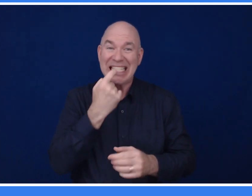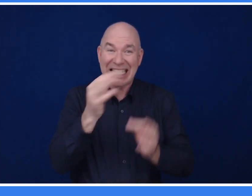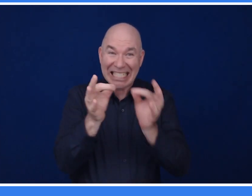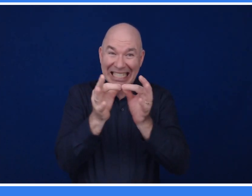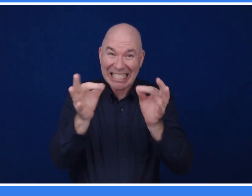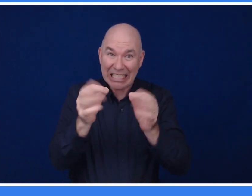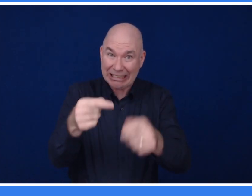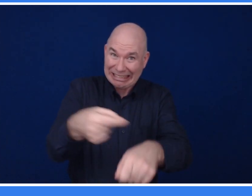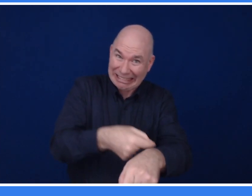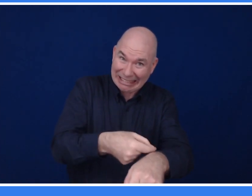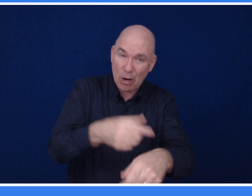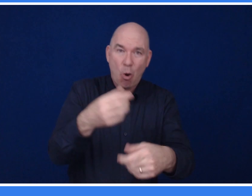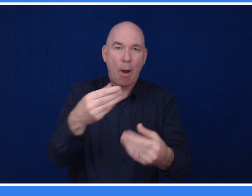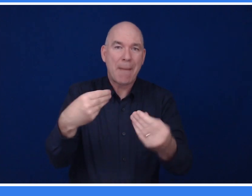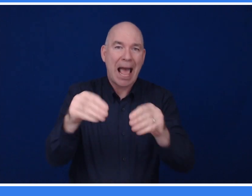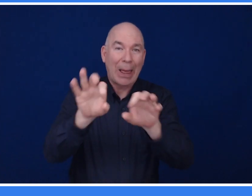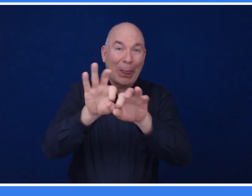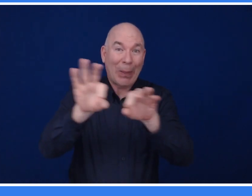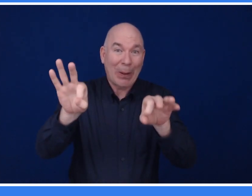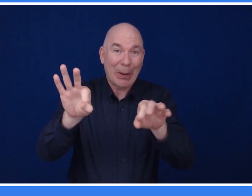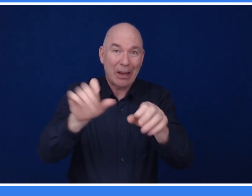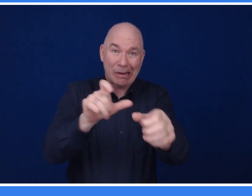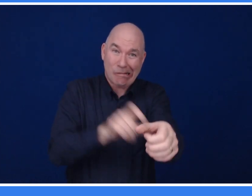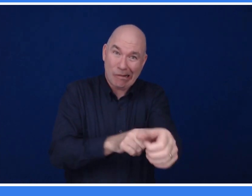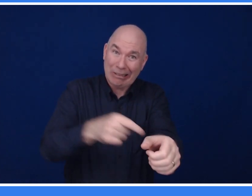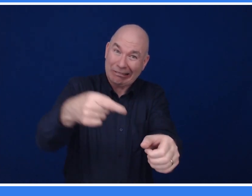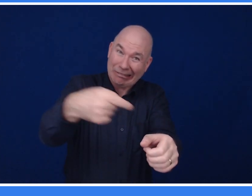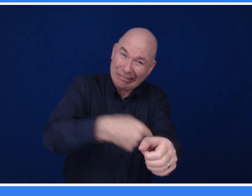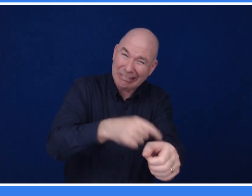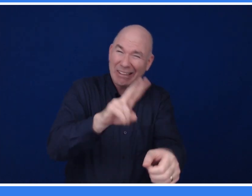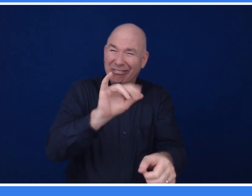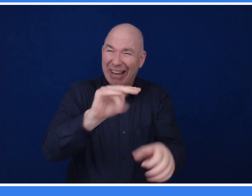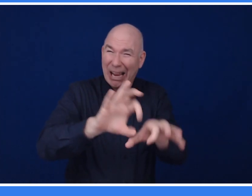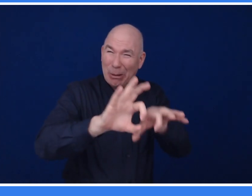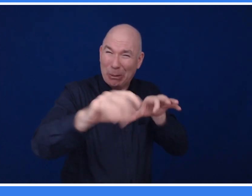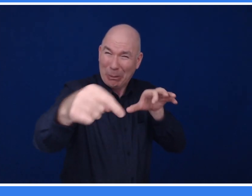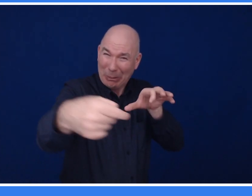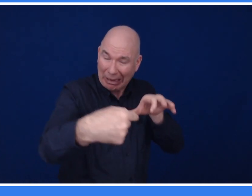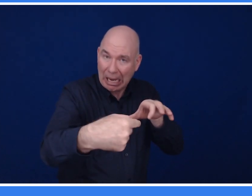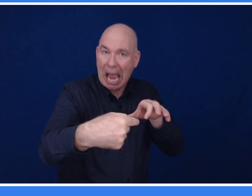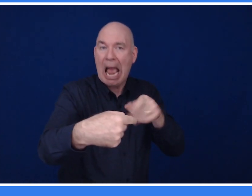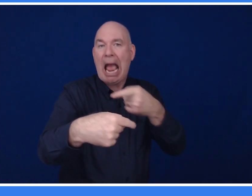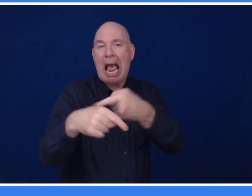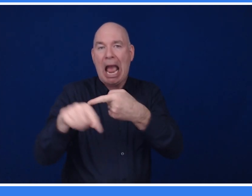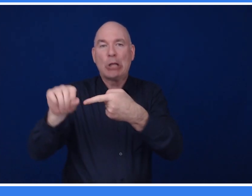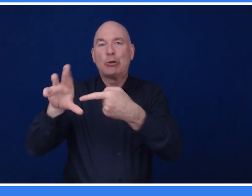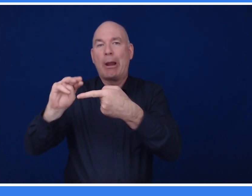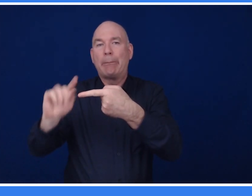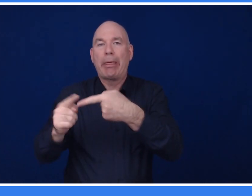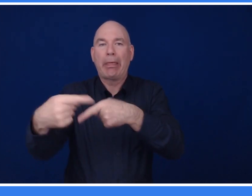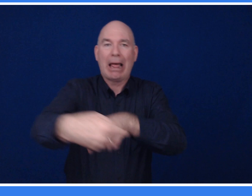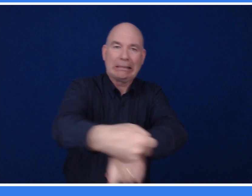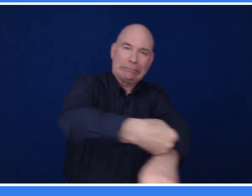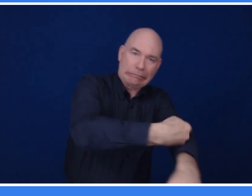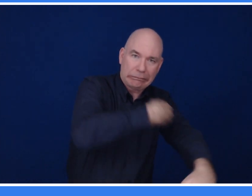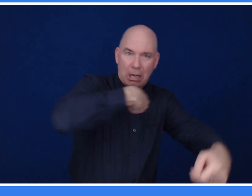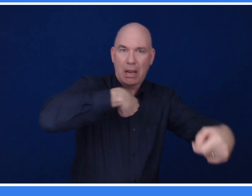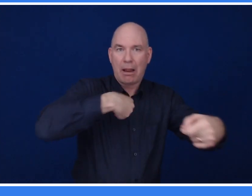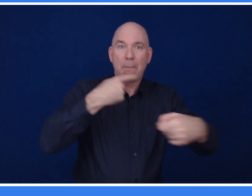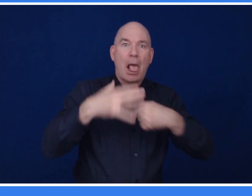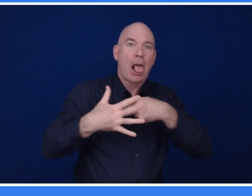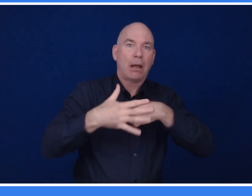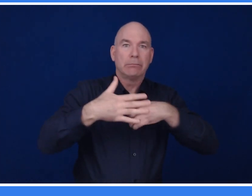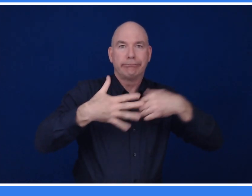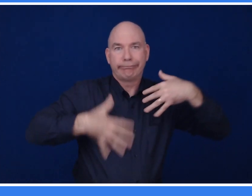needles or catheters, which are soft plastic tubes inserted into large veins. If germs get into a